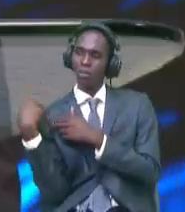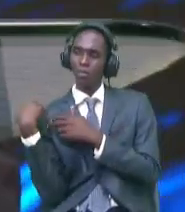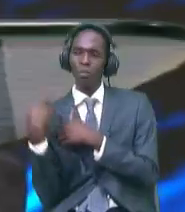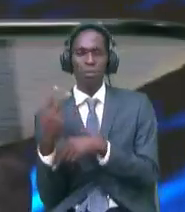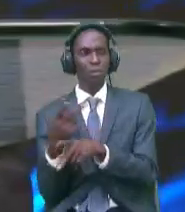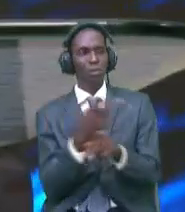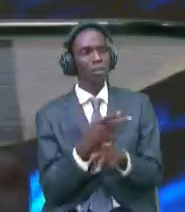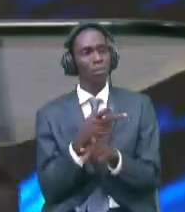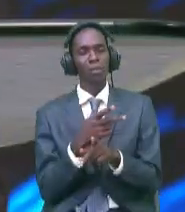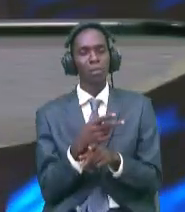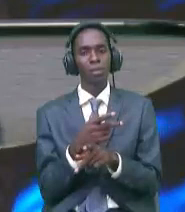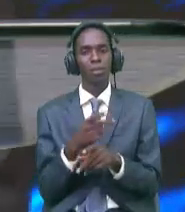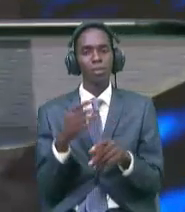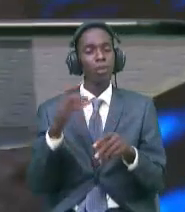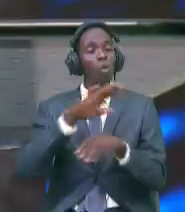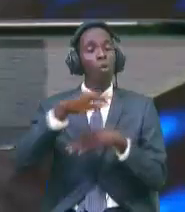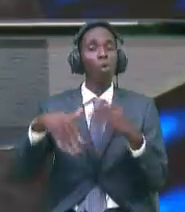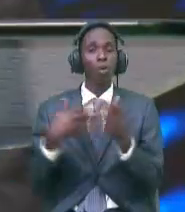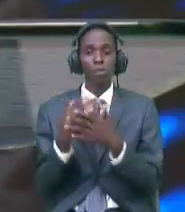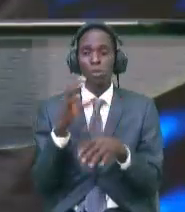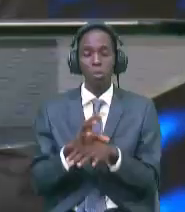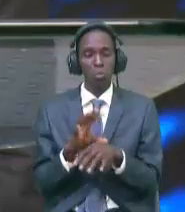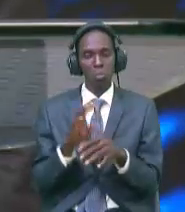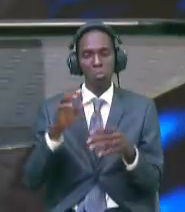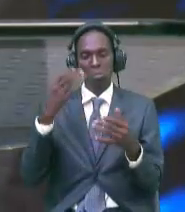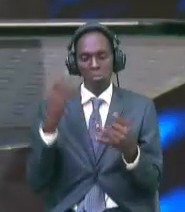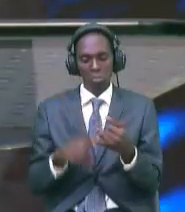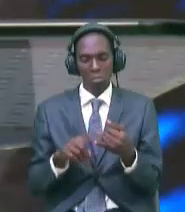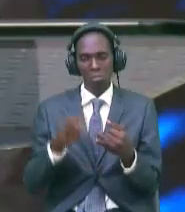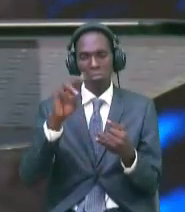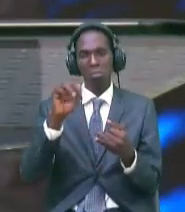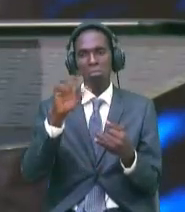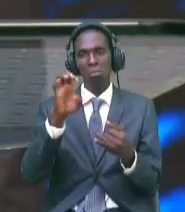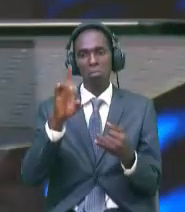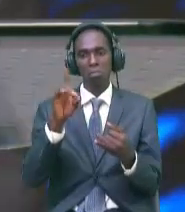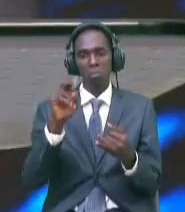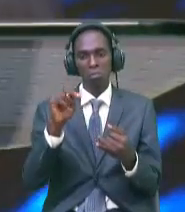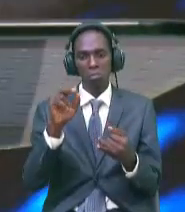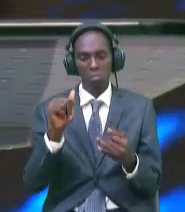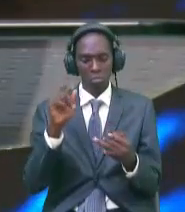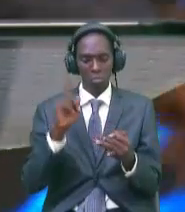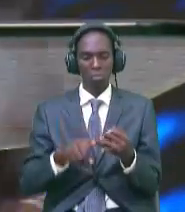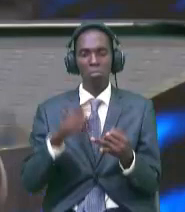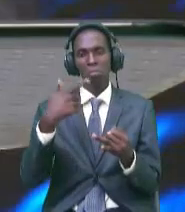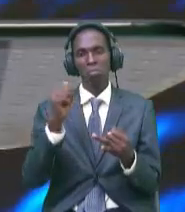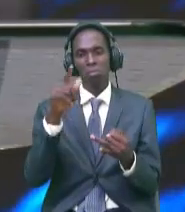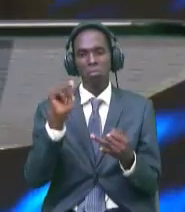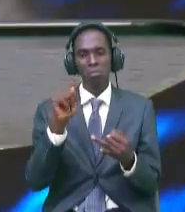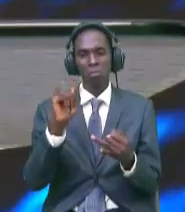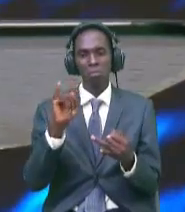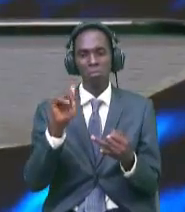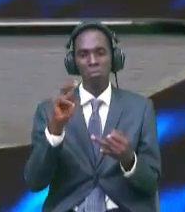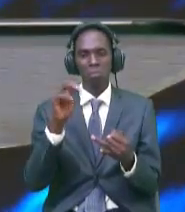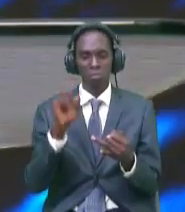the churches, whether they're in Macedonia, or they are in Galatia, or they are in Philippi, anywhere